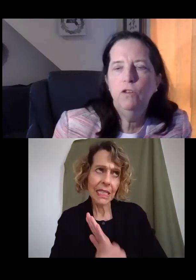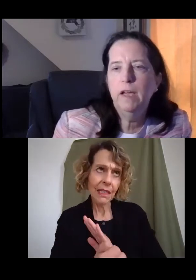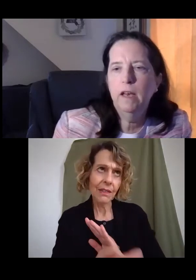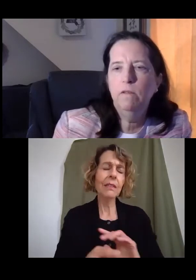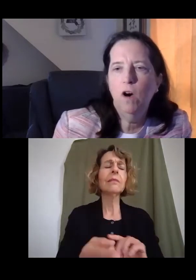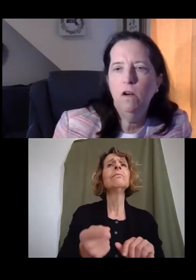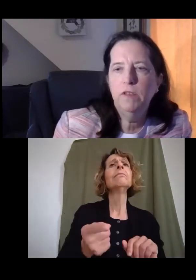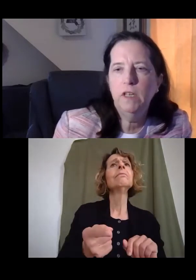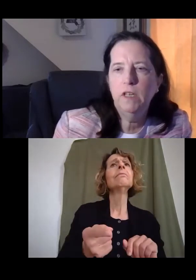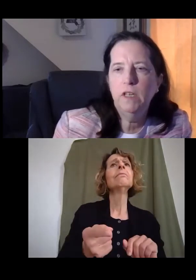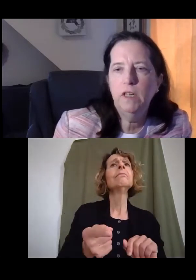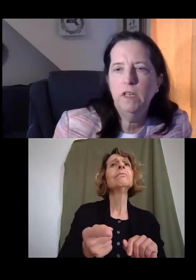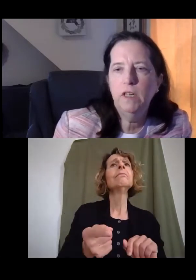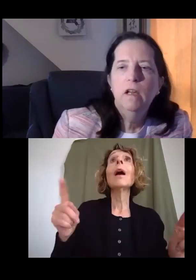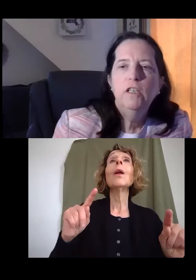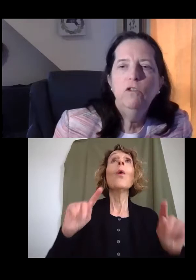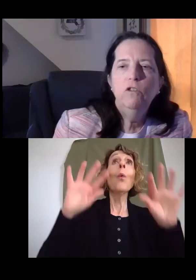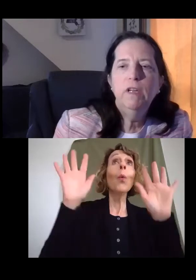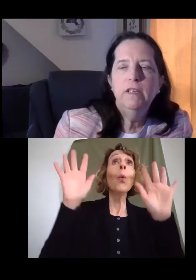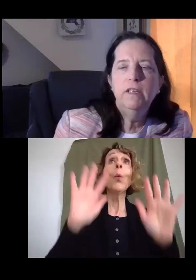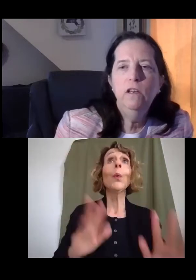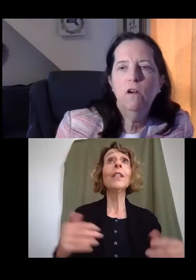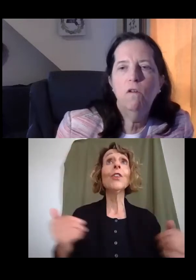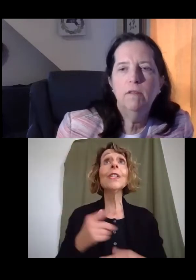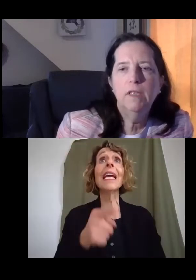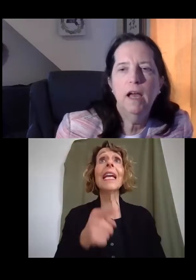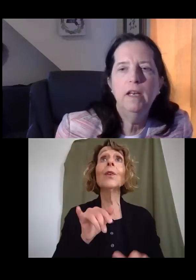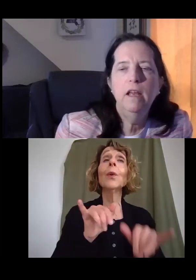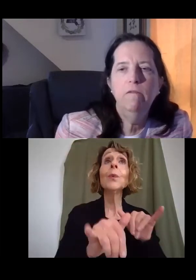activities you can get involved in to continue to